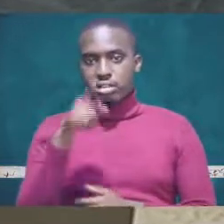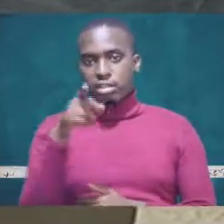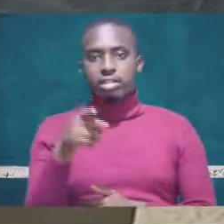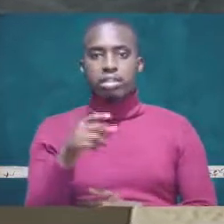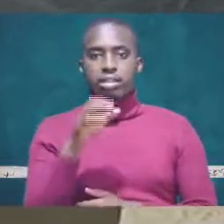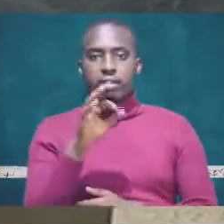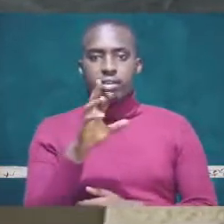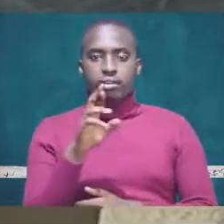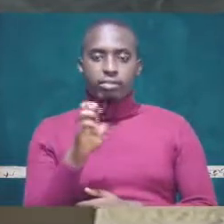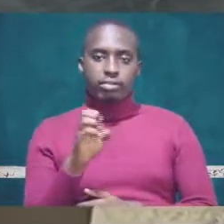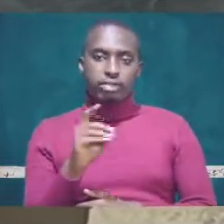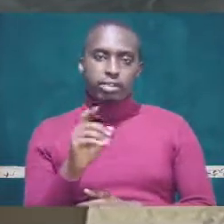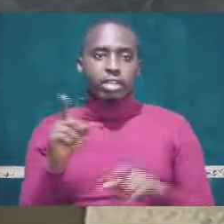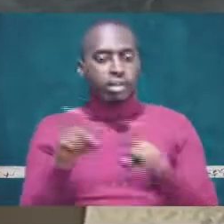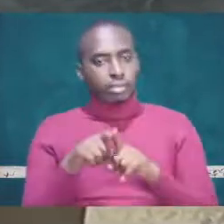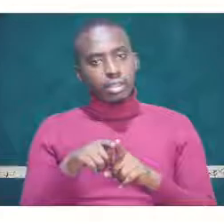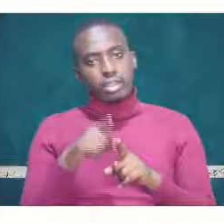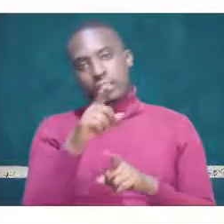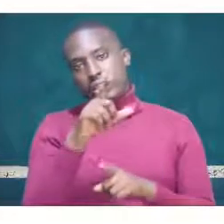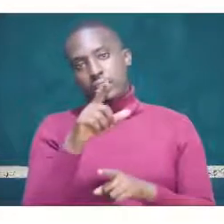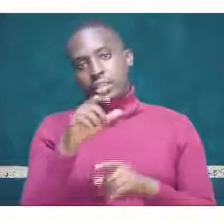fluid. And the lymphatic system